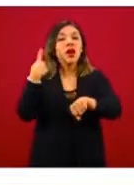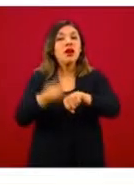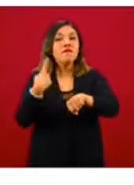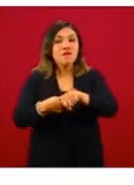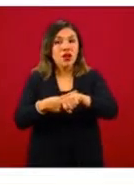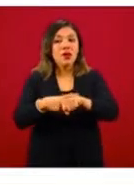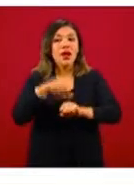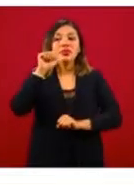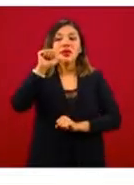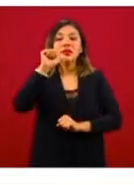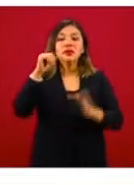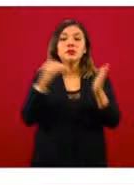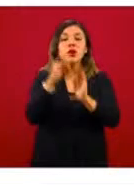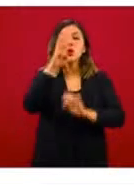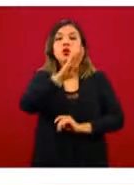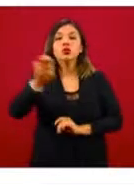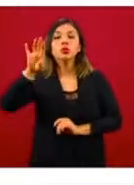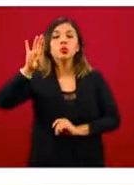in Mexico. So that's